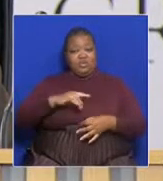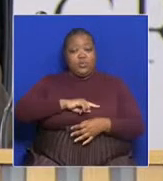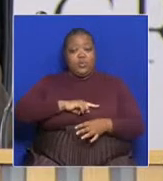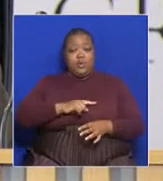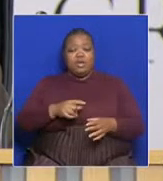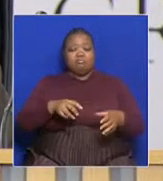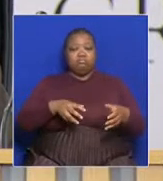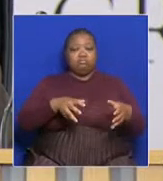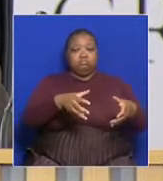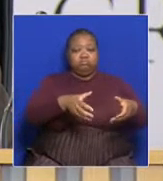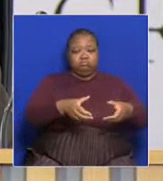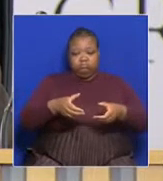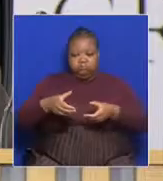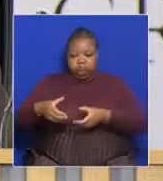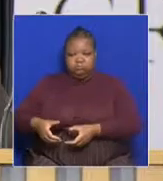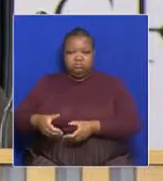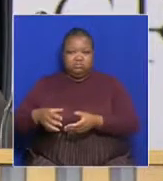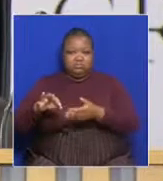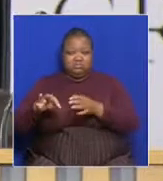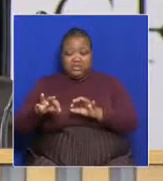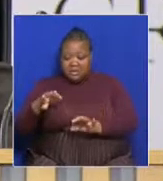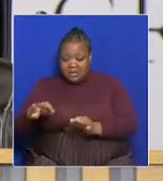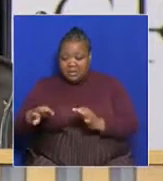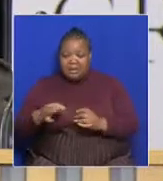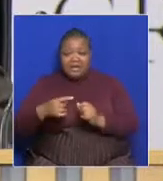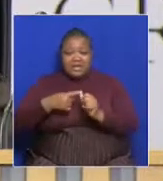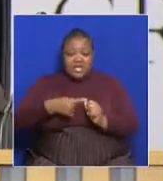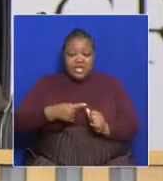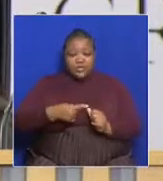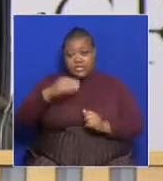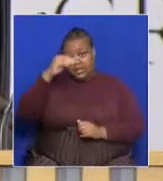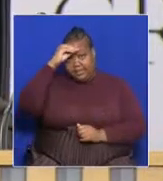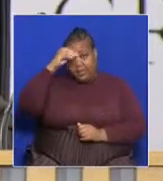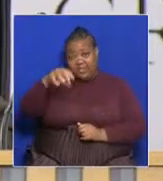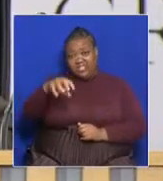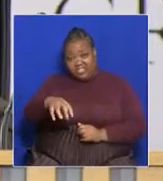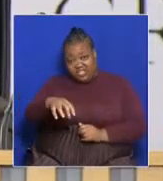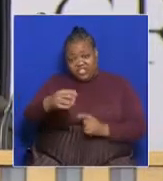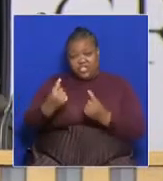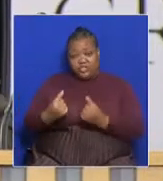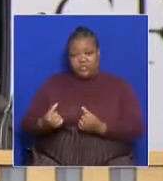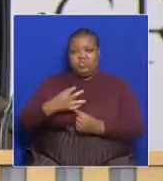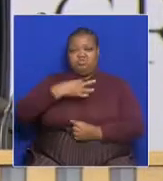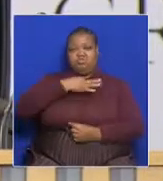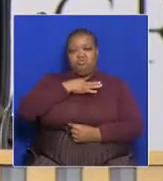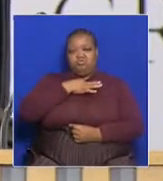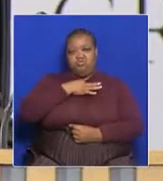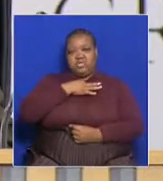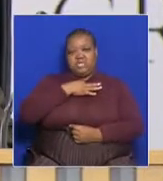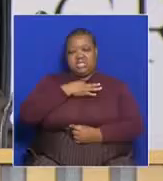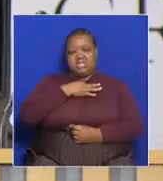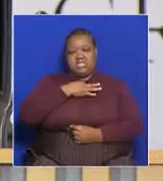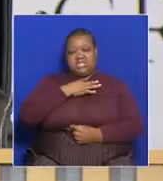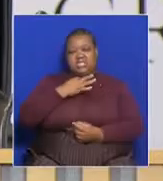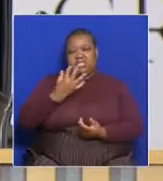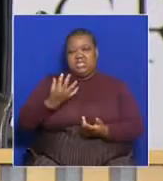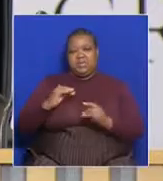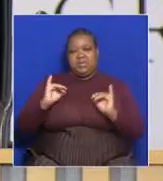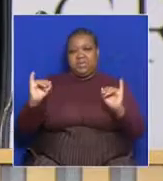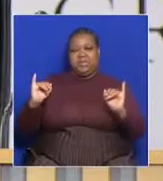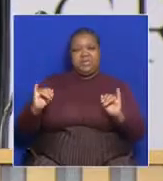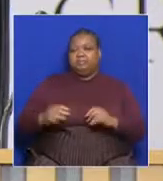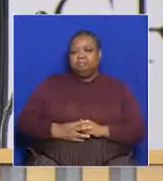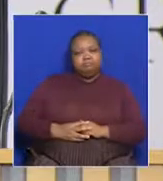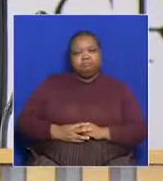station would pose lesser risk. So it's just that one paragraph, Chair, that I wanted to allude to.